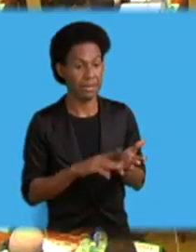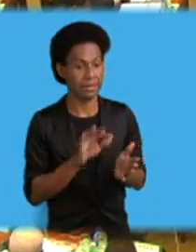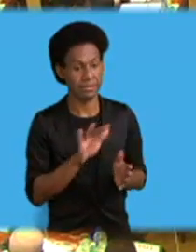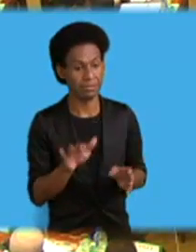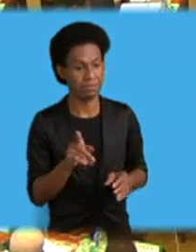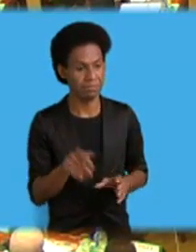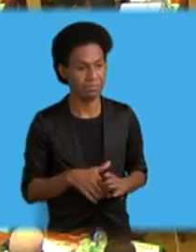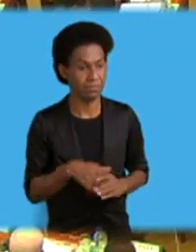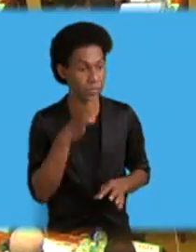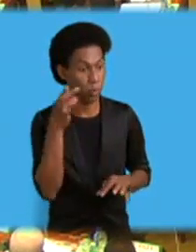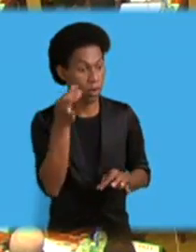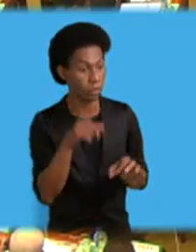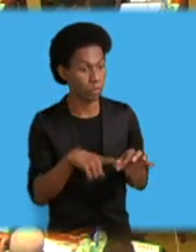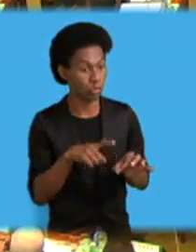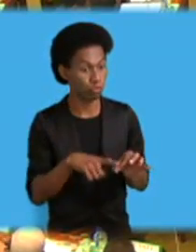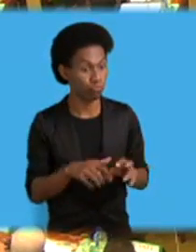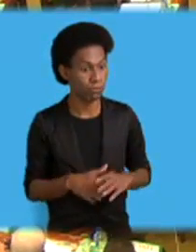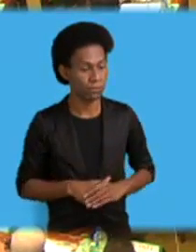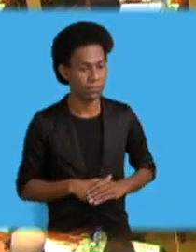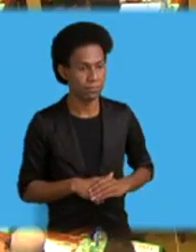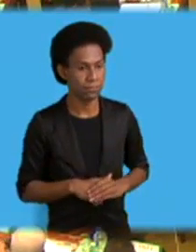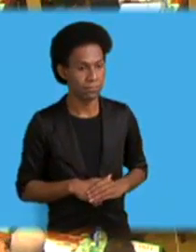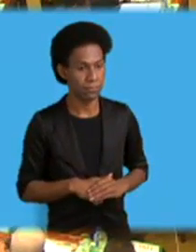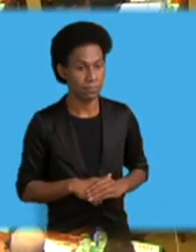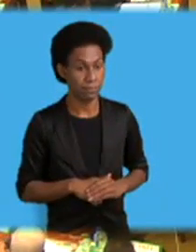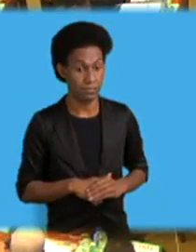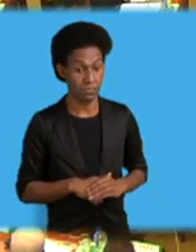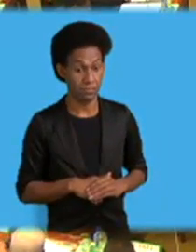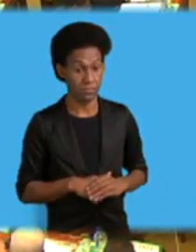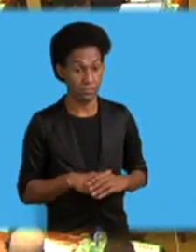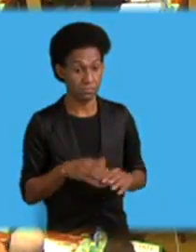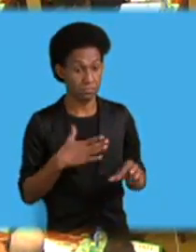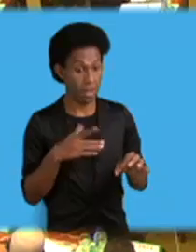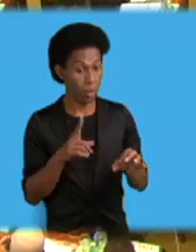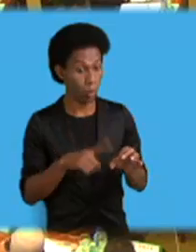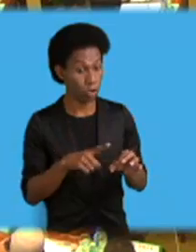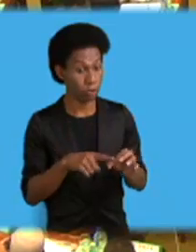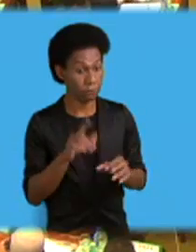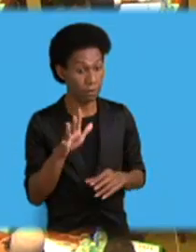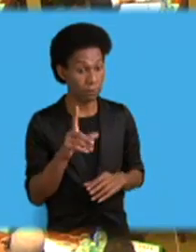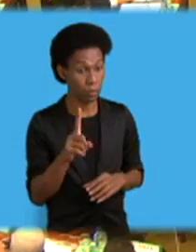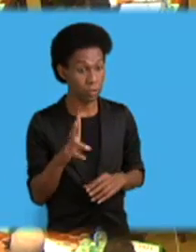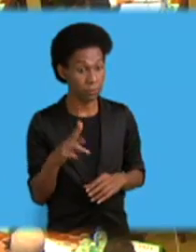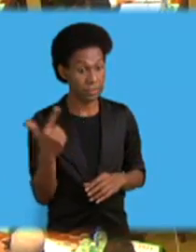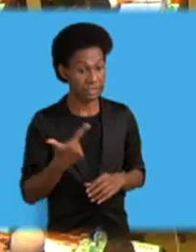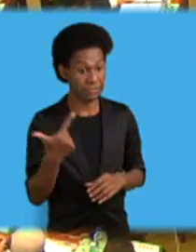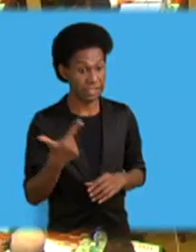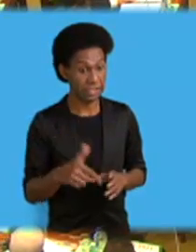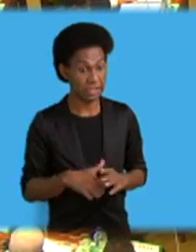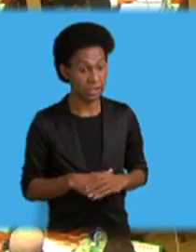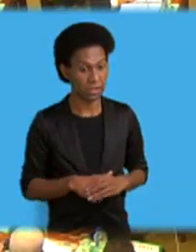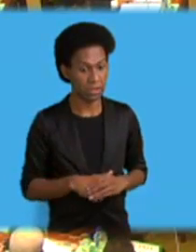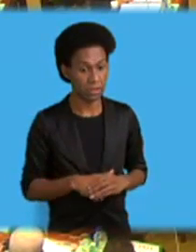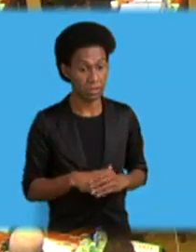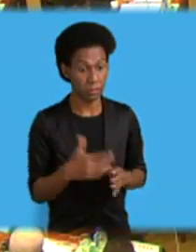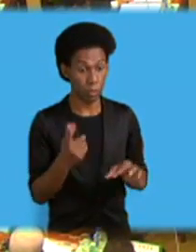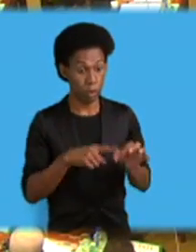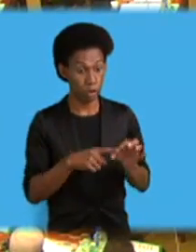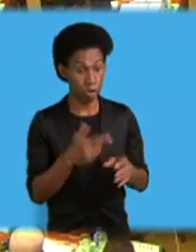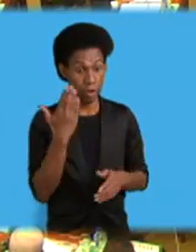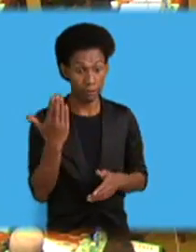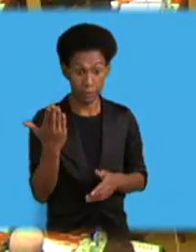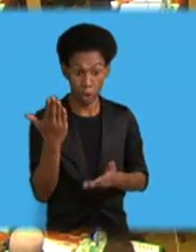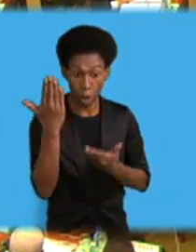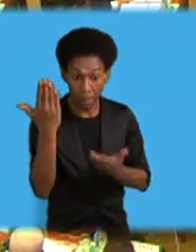Madam Speaker, I rise to ask question 151 of 2017. The question is directed to the Honourable Minister